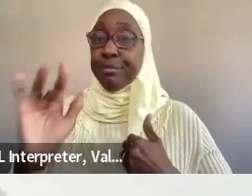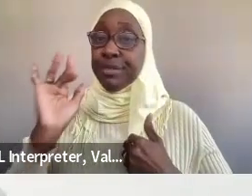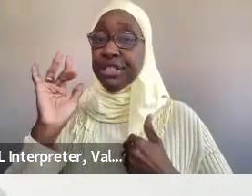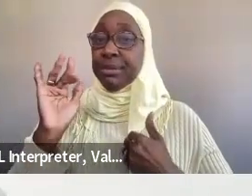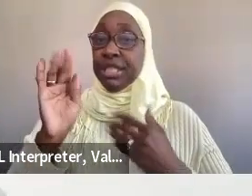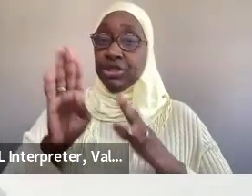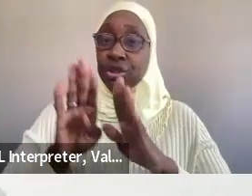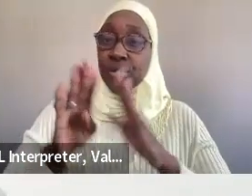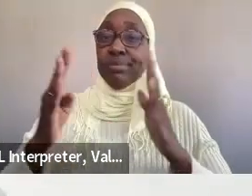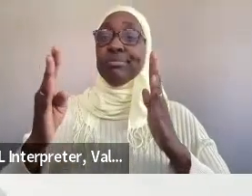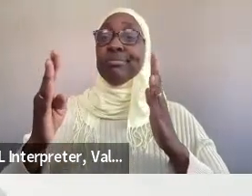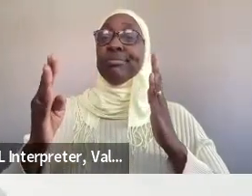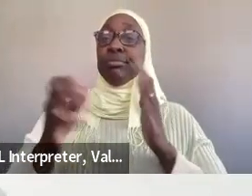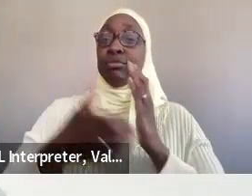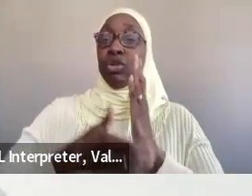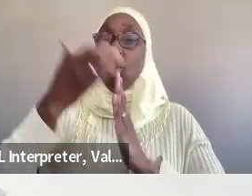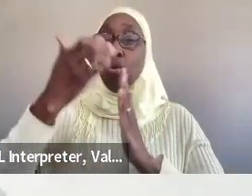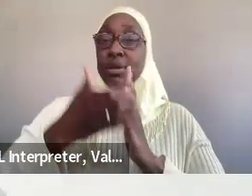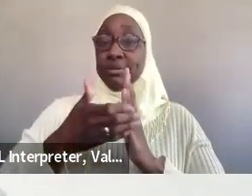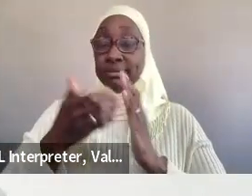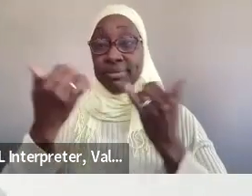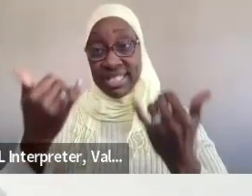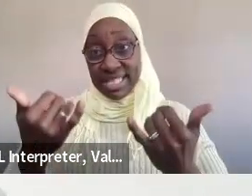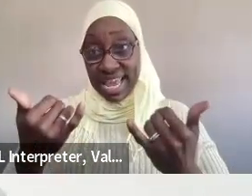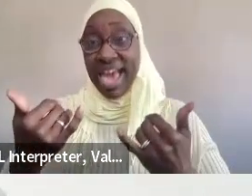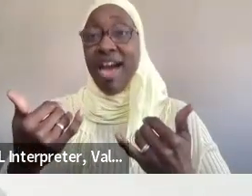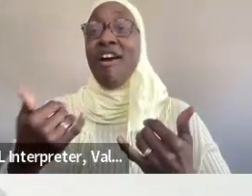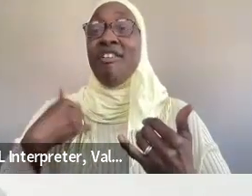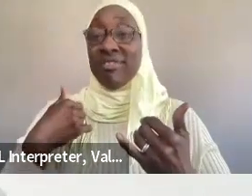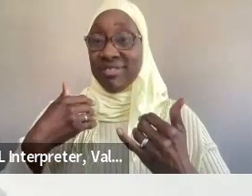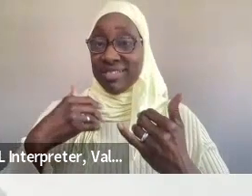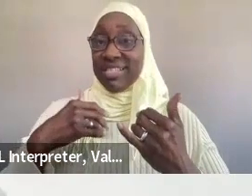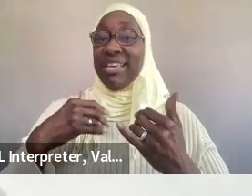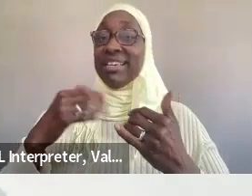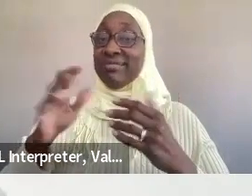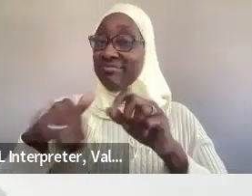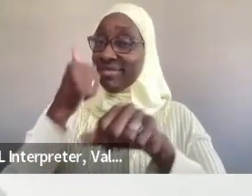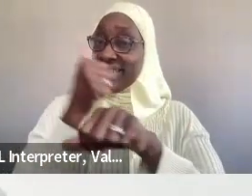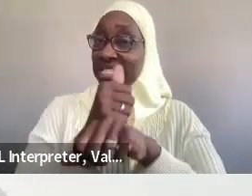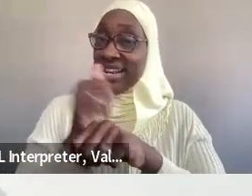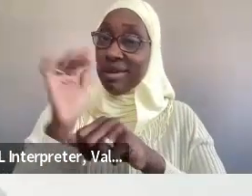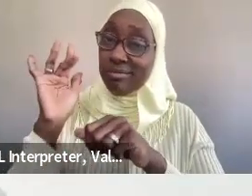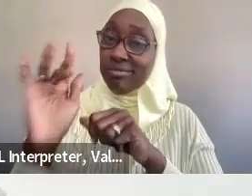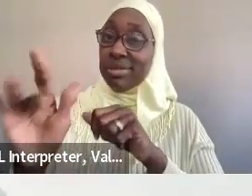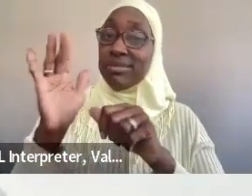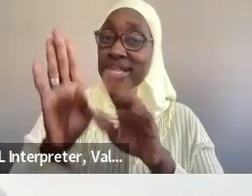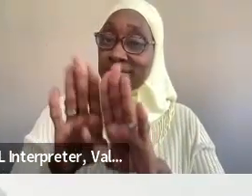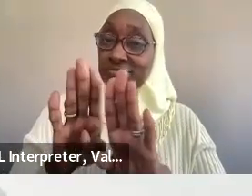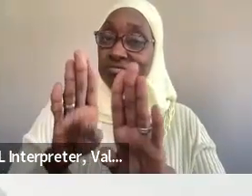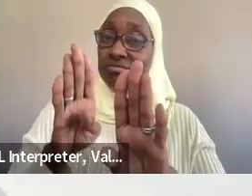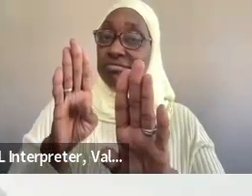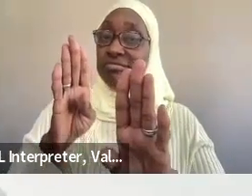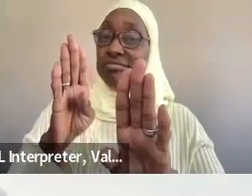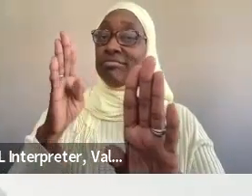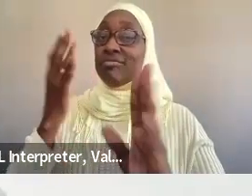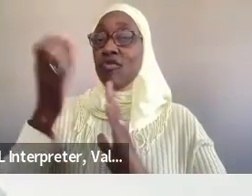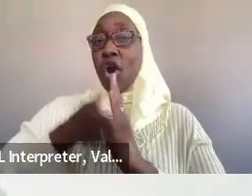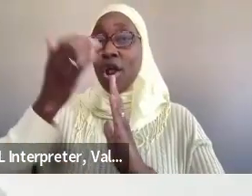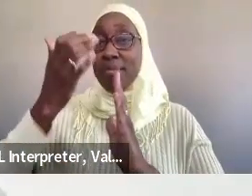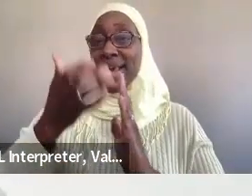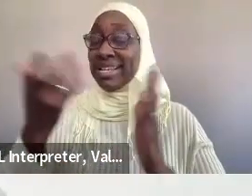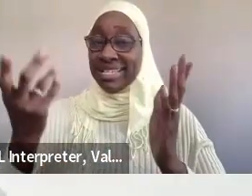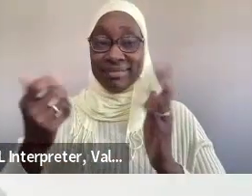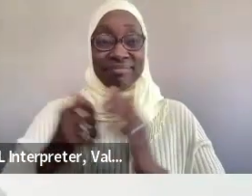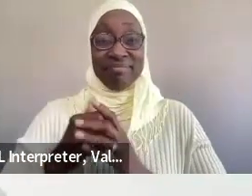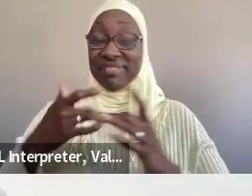So there are now push buttons on those doors, which has been really exciting to see. What seems like a small thing took a lot of work, but it was